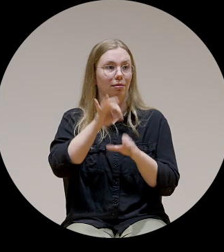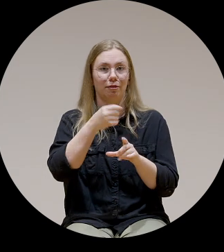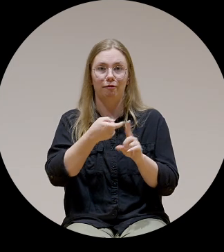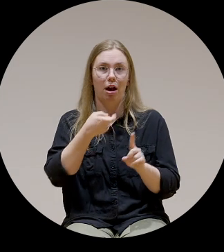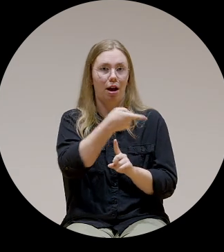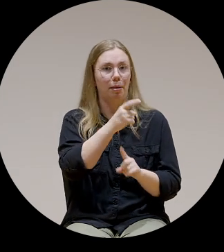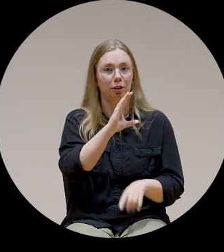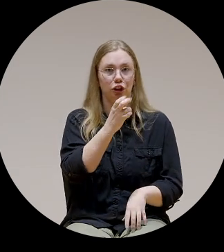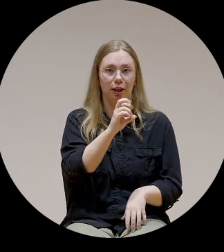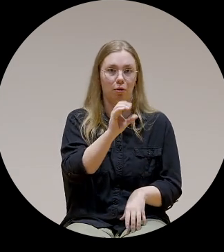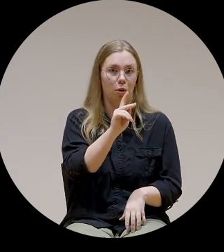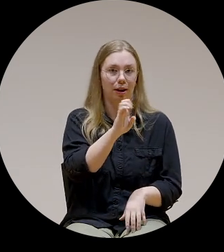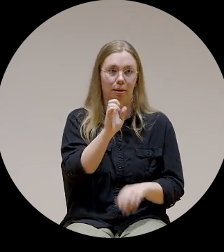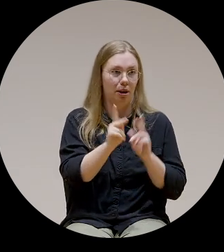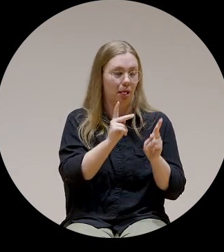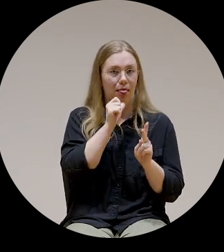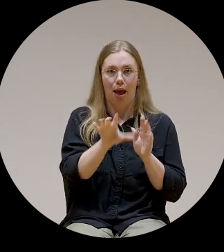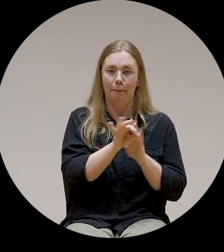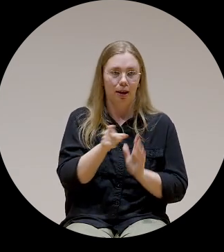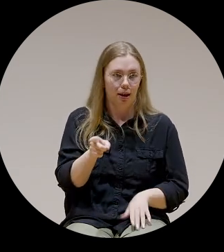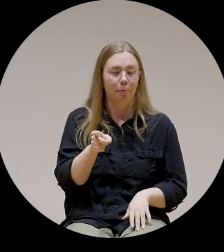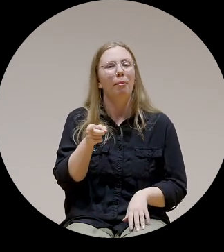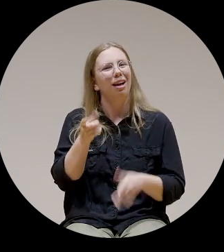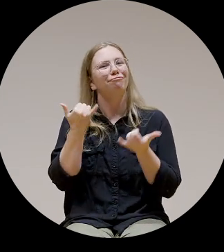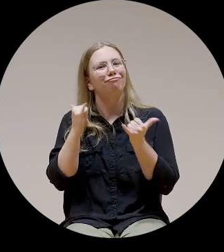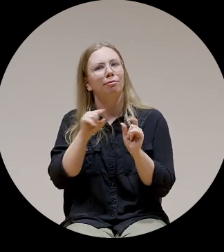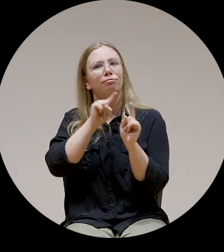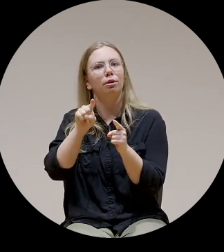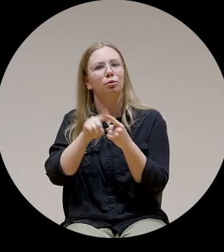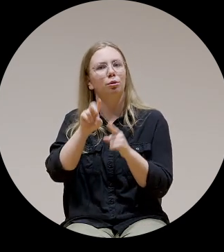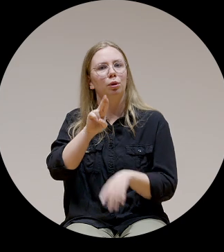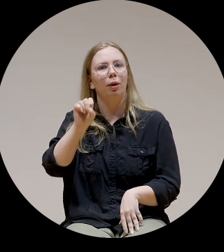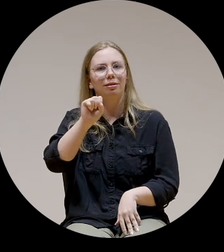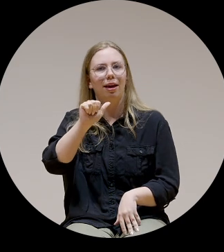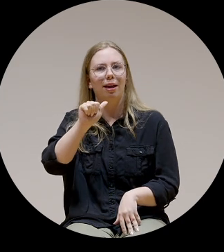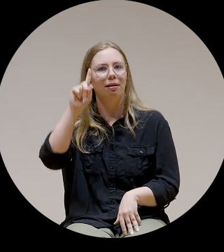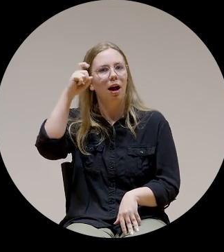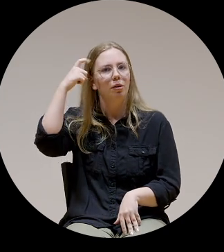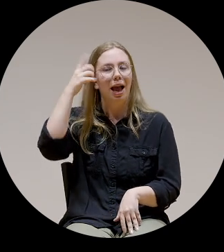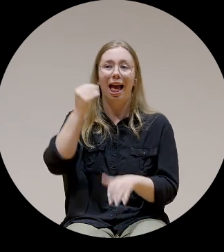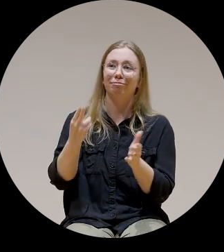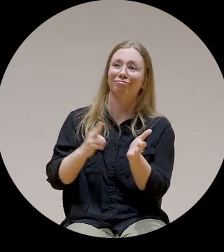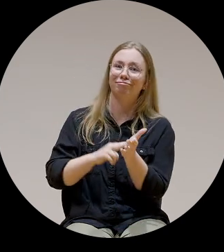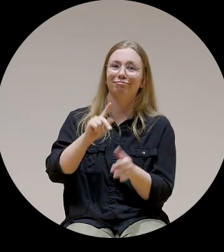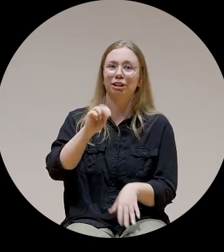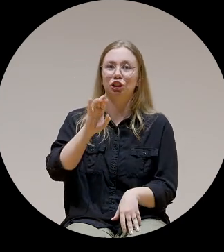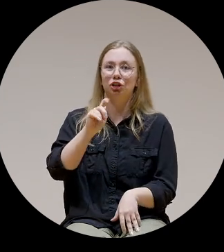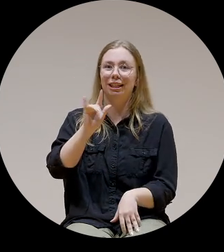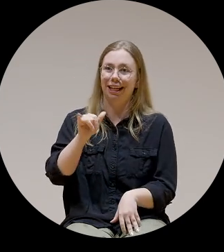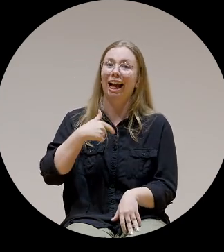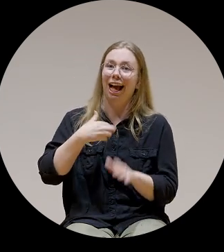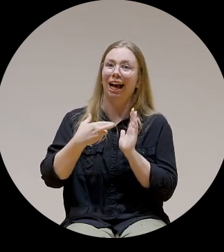people, but who signed their removal treaty with the United States government on behalf of the Cherokee when they were